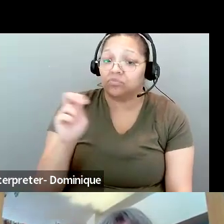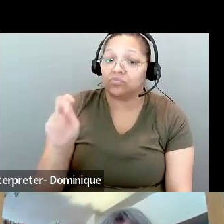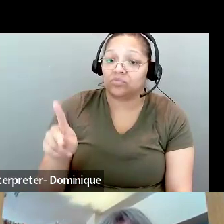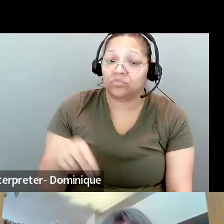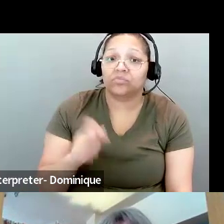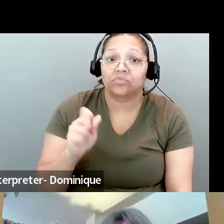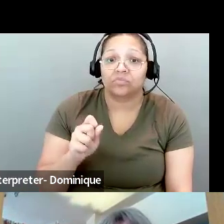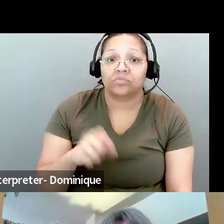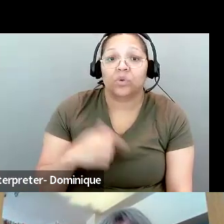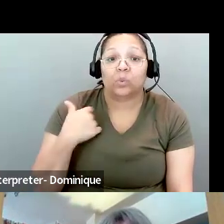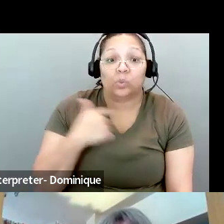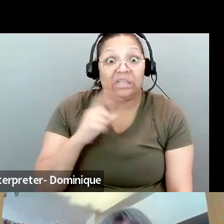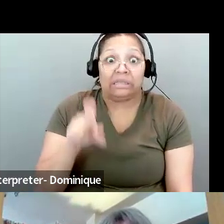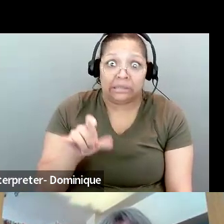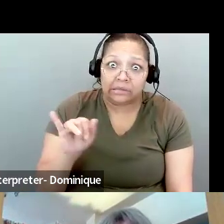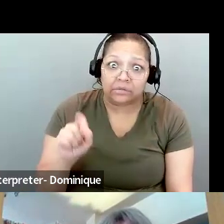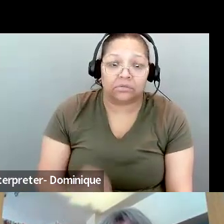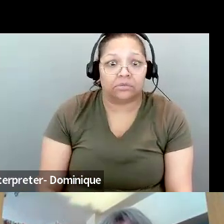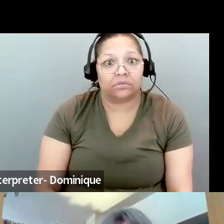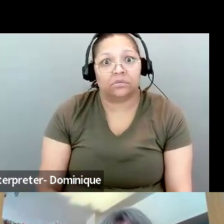Yeah, we need it.